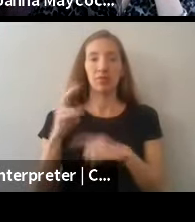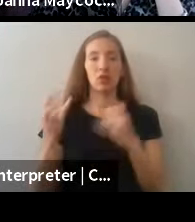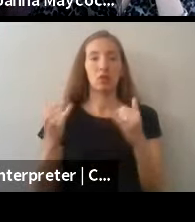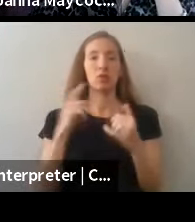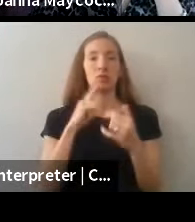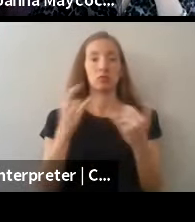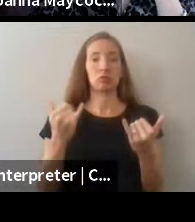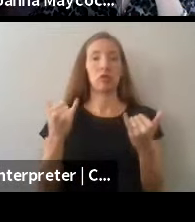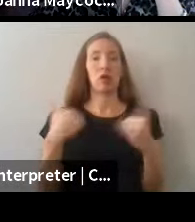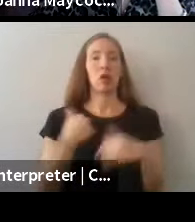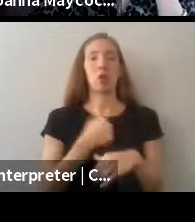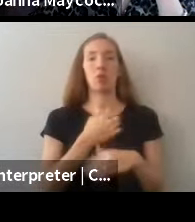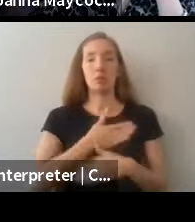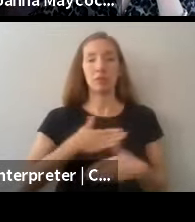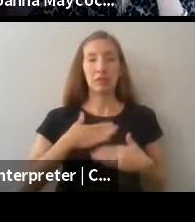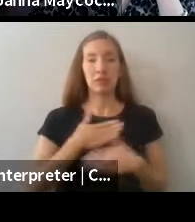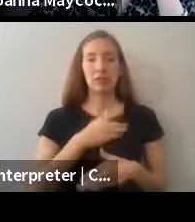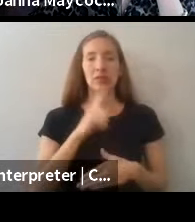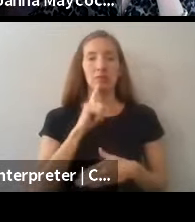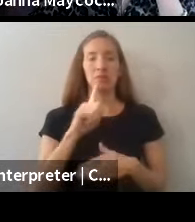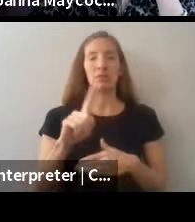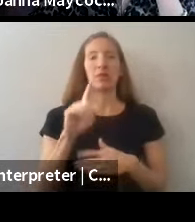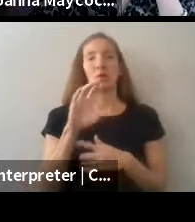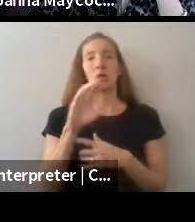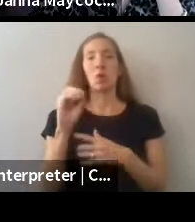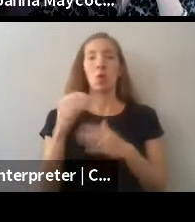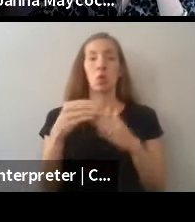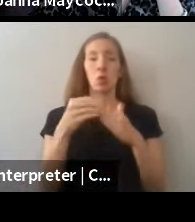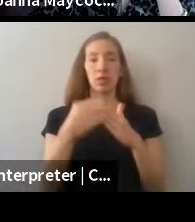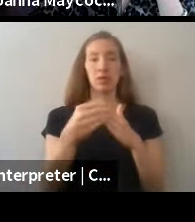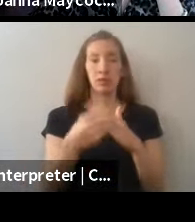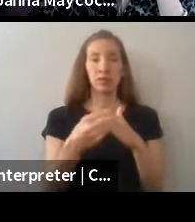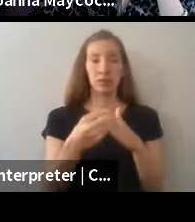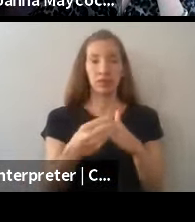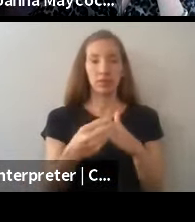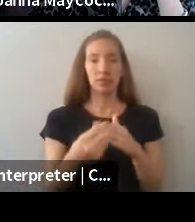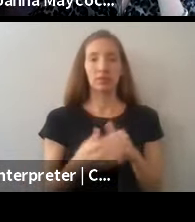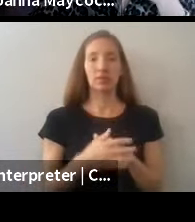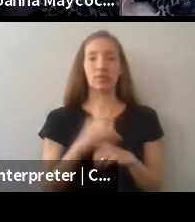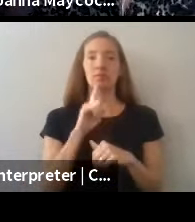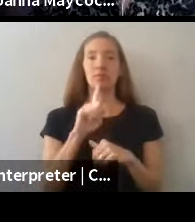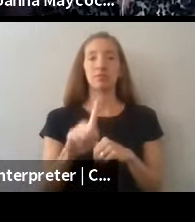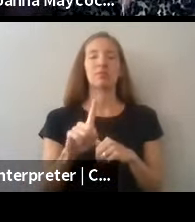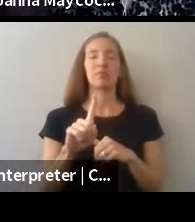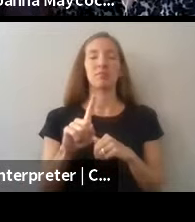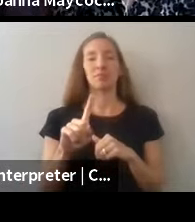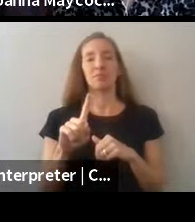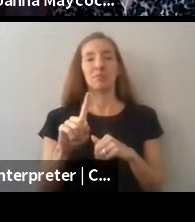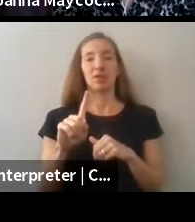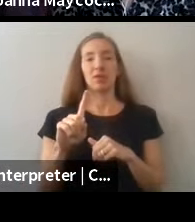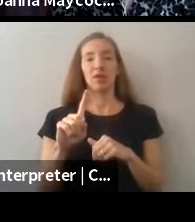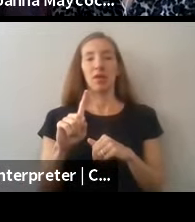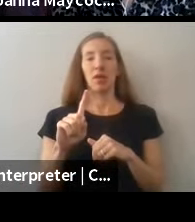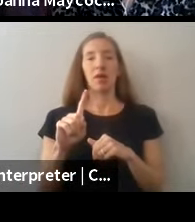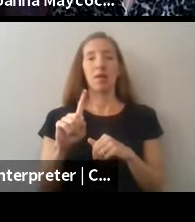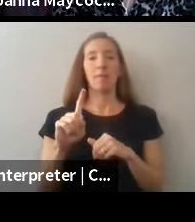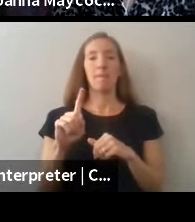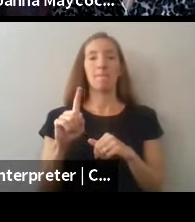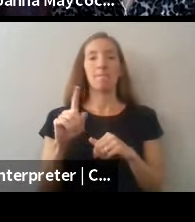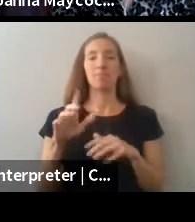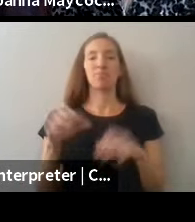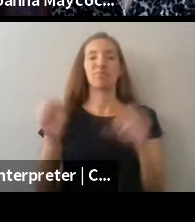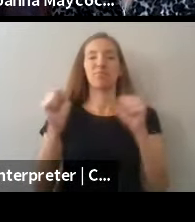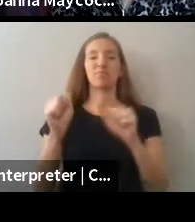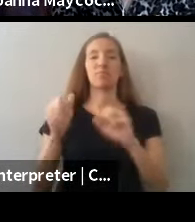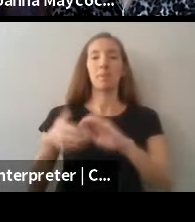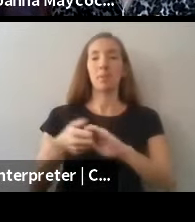Coalition, as Stephen said, really lies in it being a multi-stakeholder partnership, working together to deliver these concrete, really game-changing results over